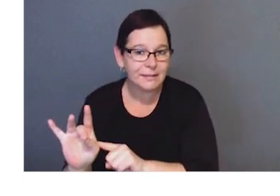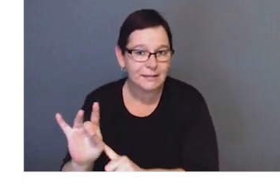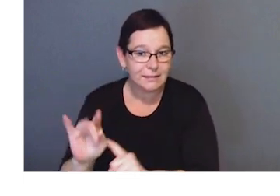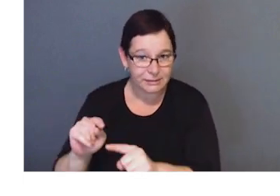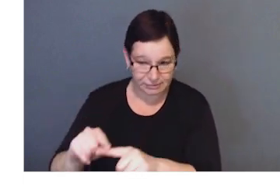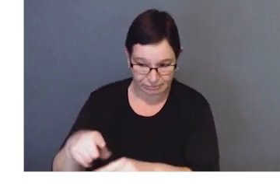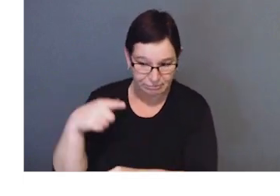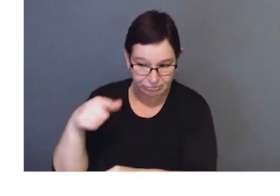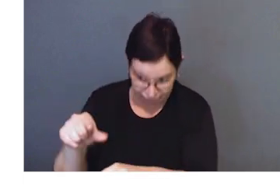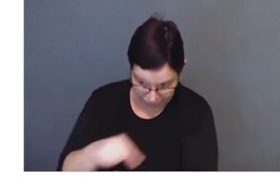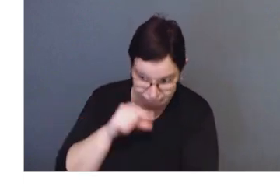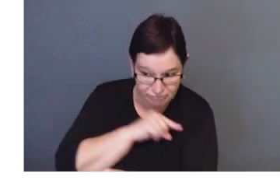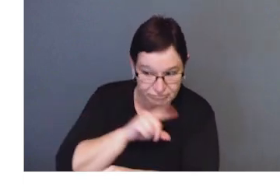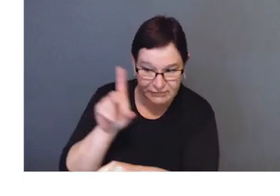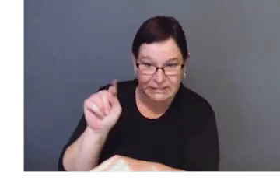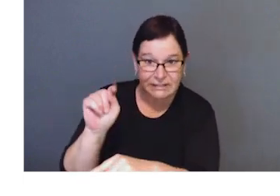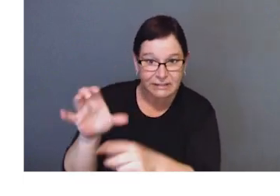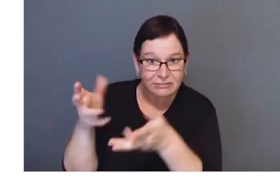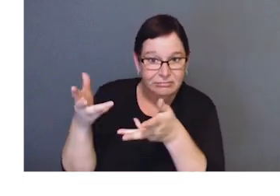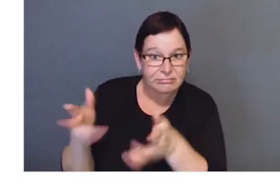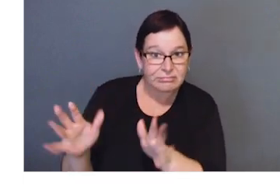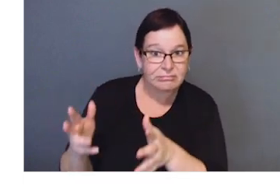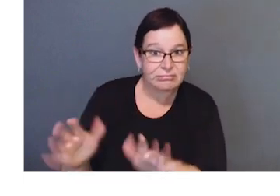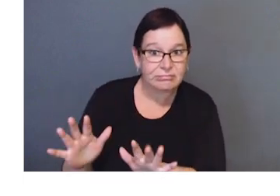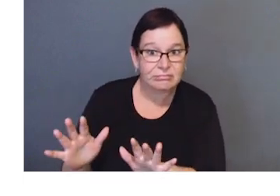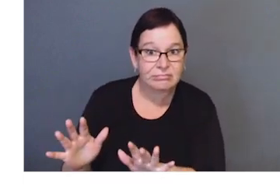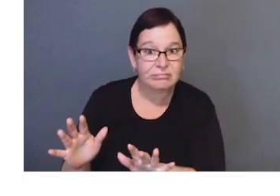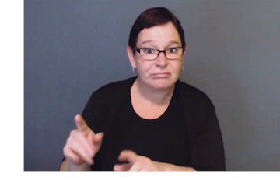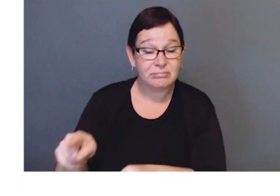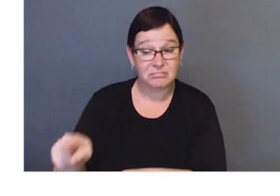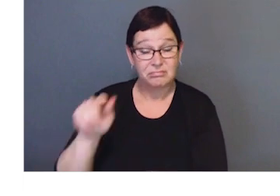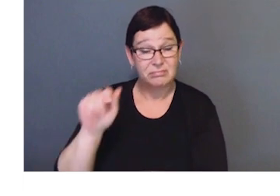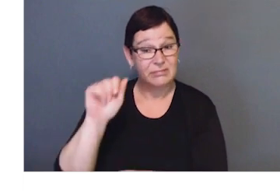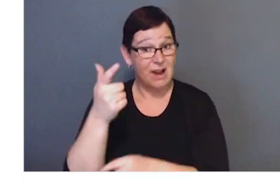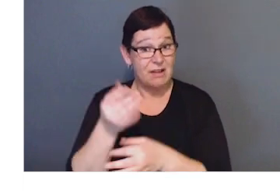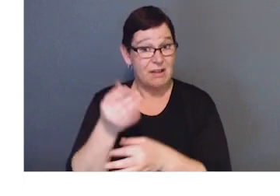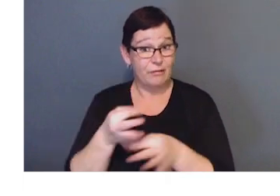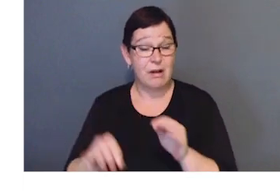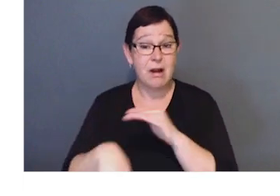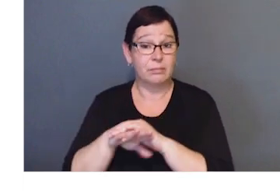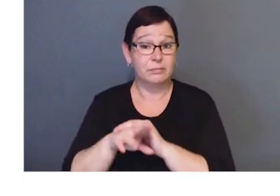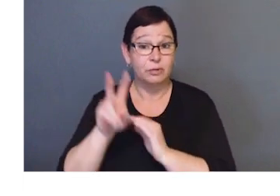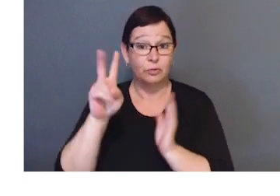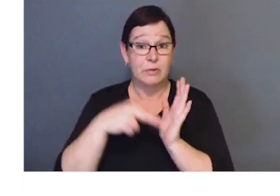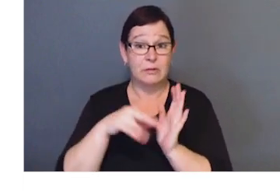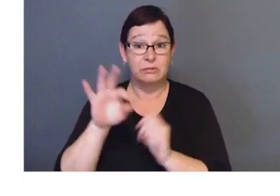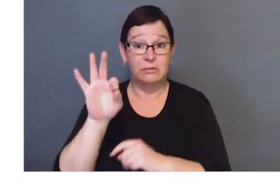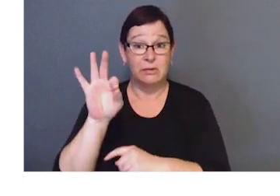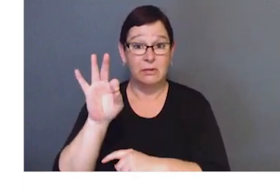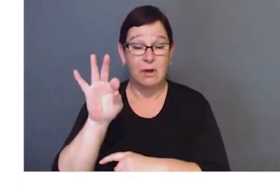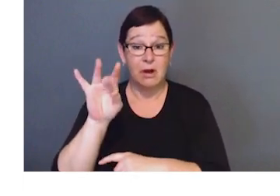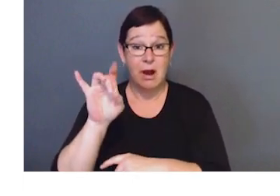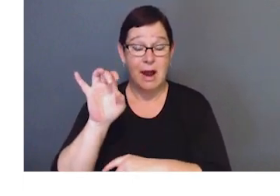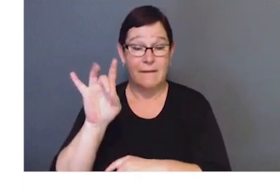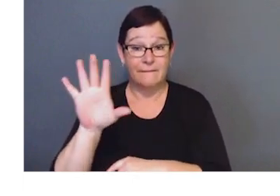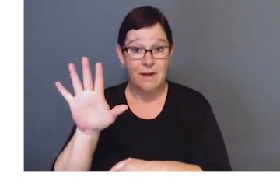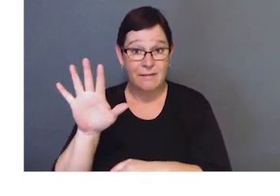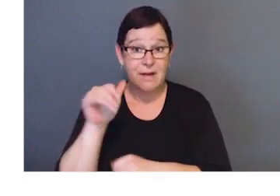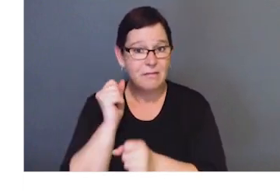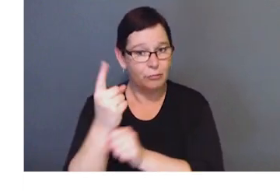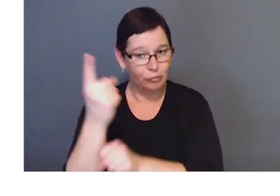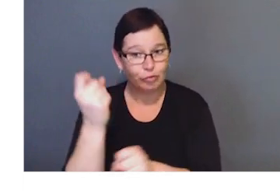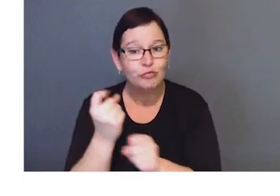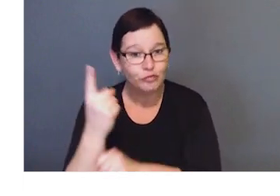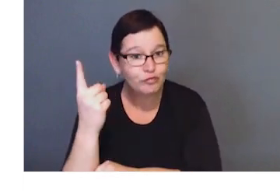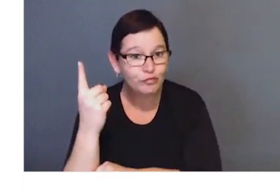is a tax-free payment of up to $2,985 annually. If you